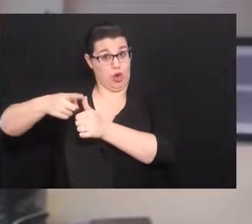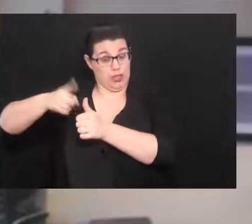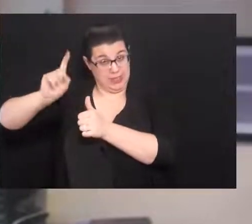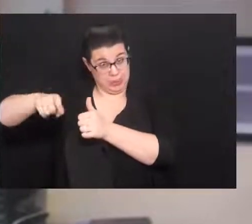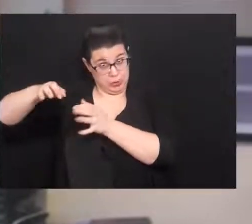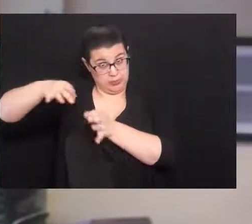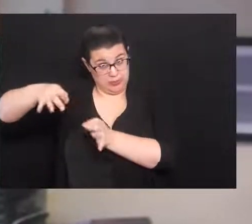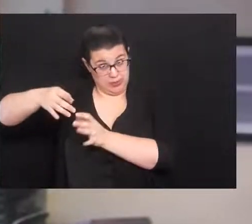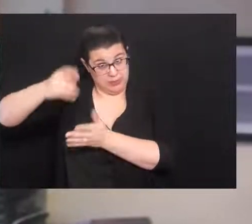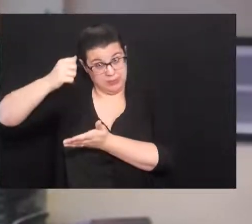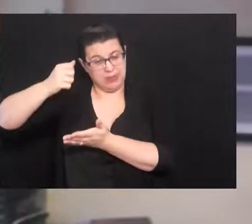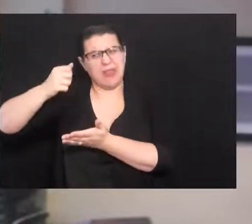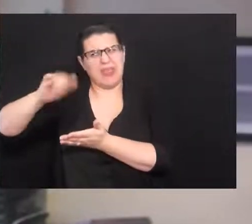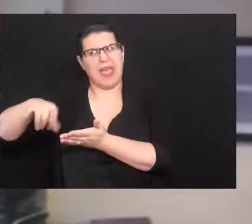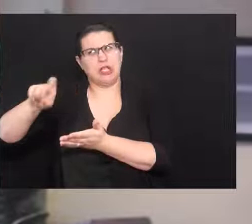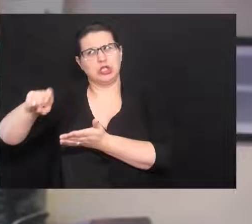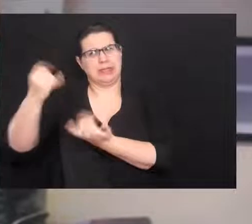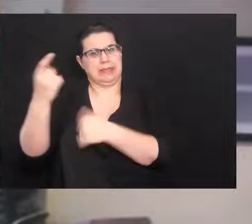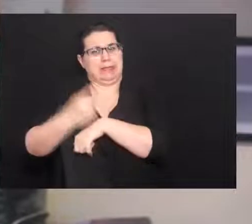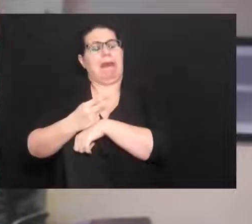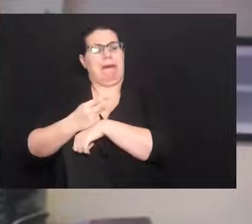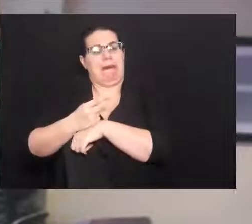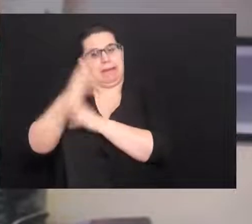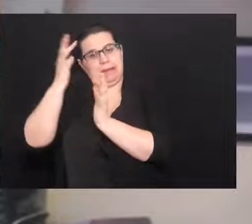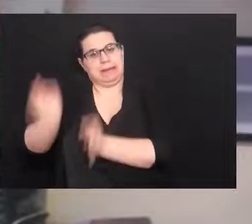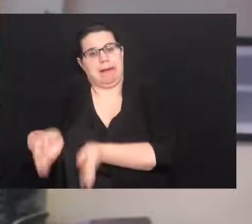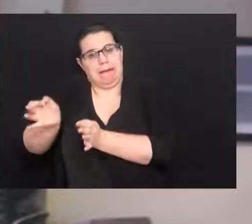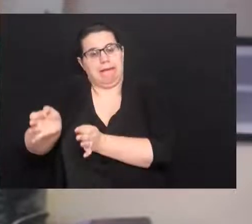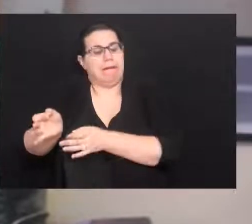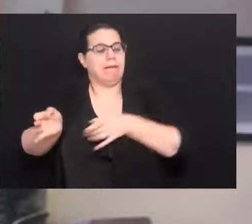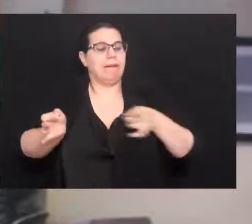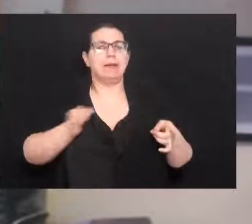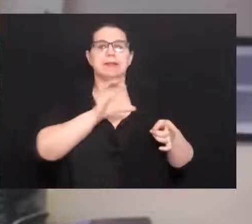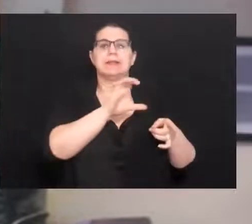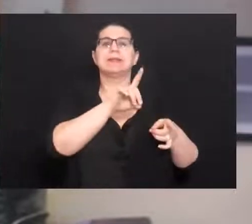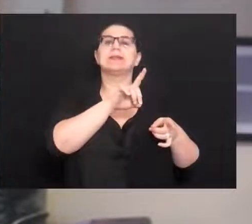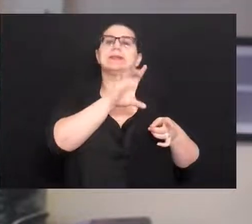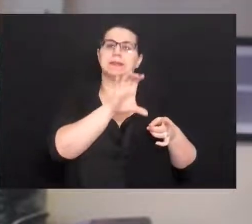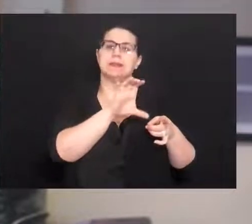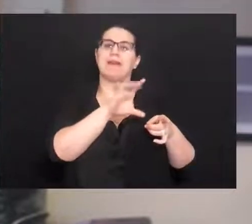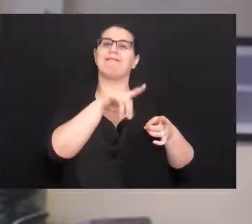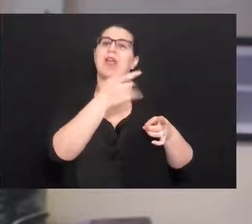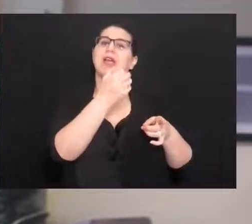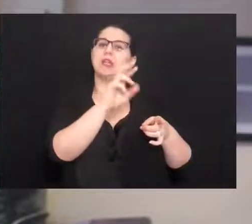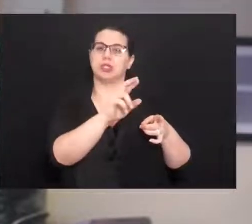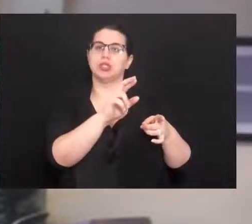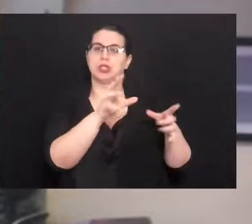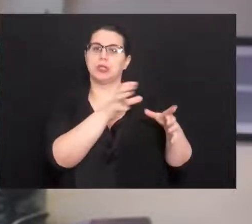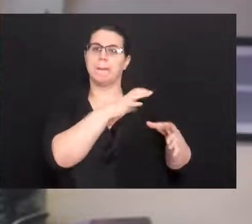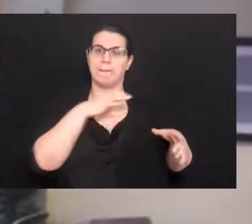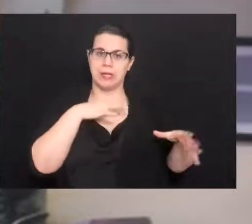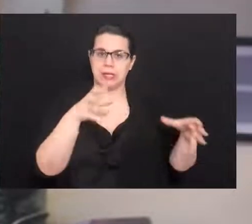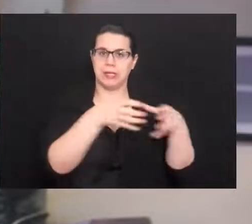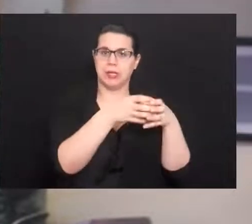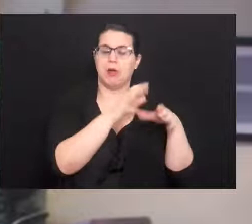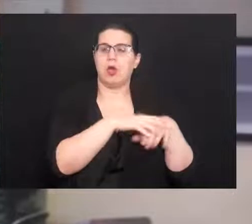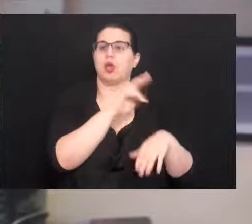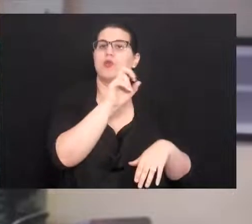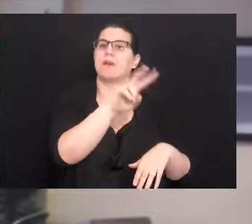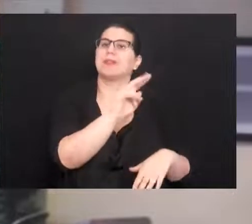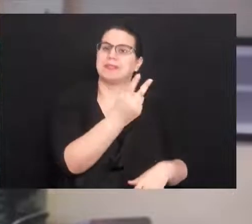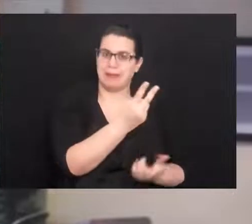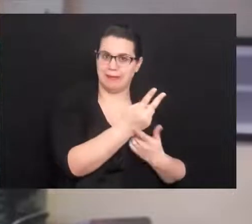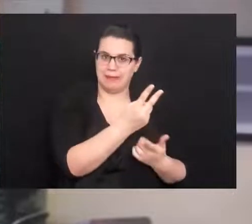happen later today. Then the CDC Advisory Committee meets on November 2nd. They would have to also approve it